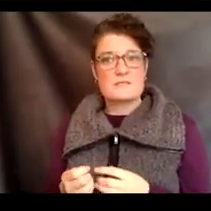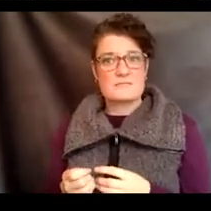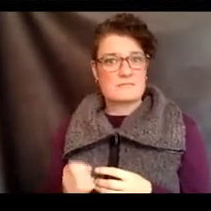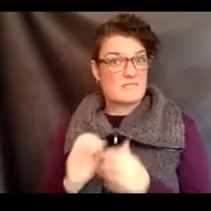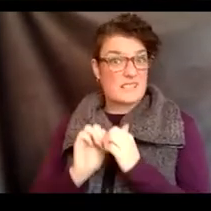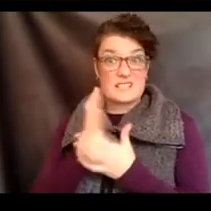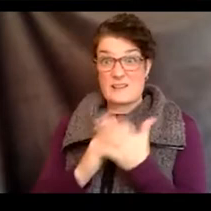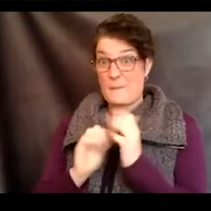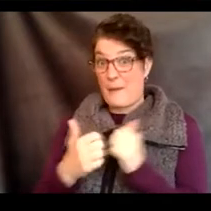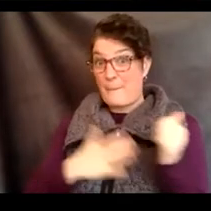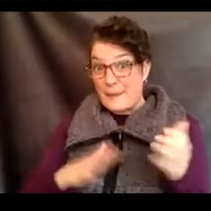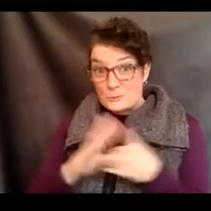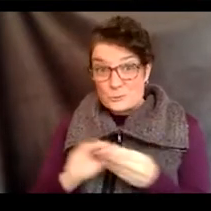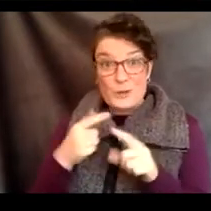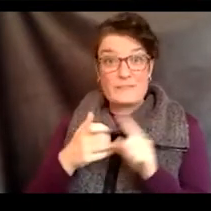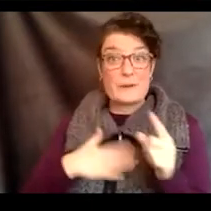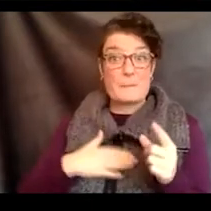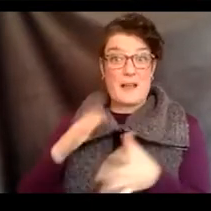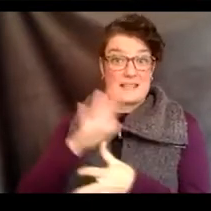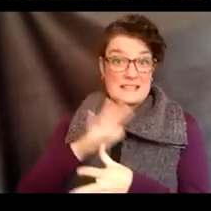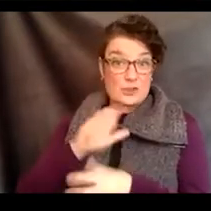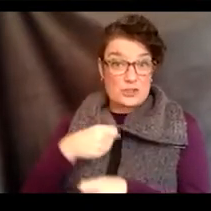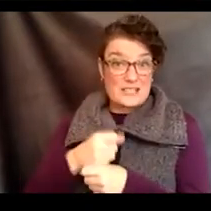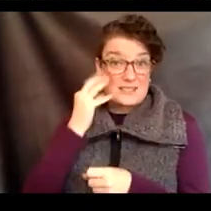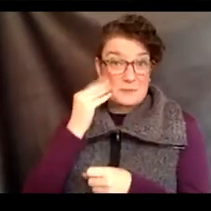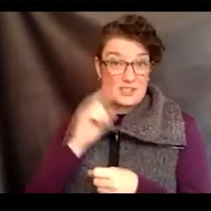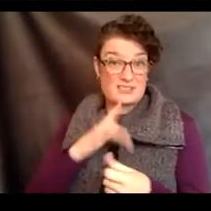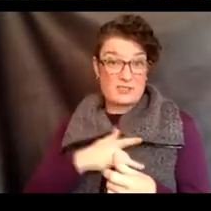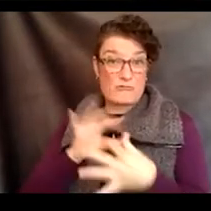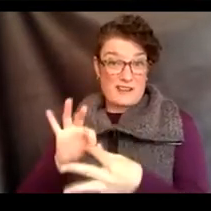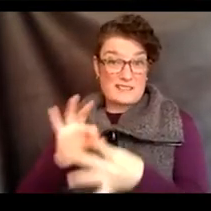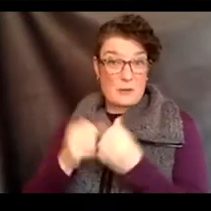my story and my senior year experience resonates with a lot of people is really special.